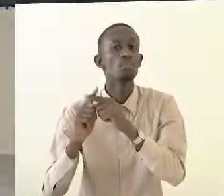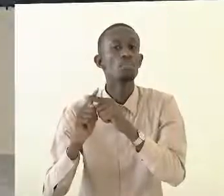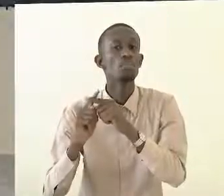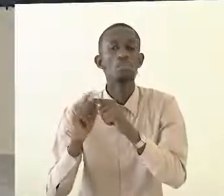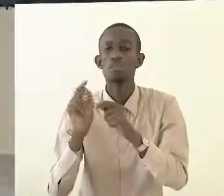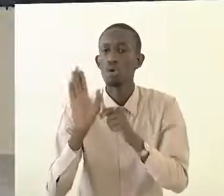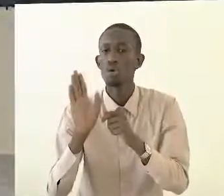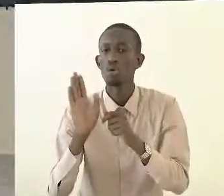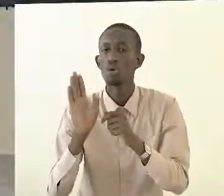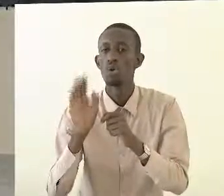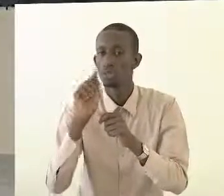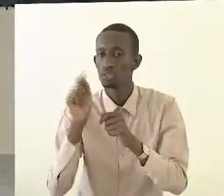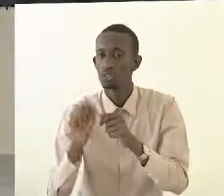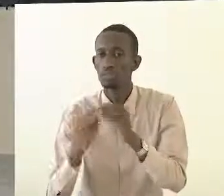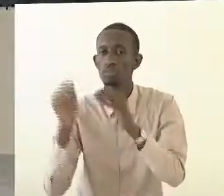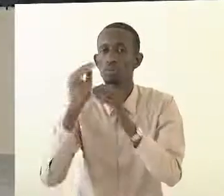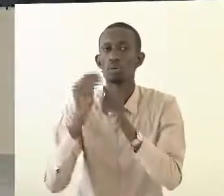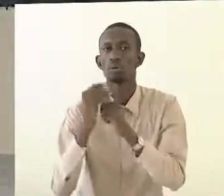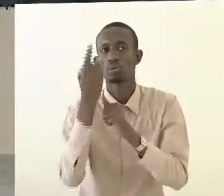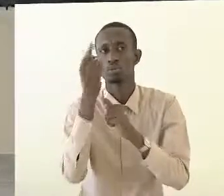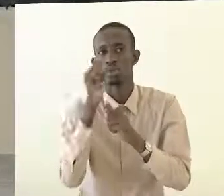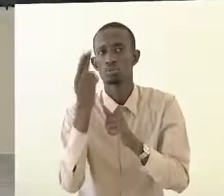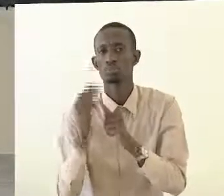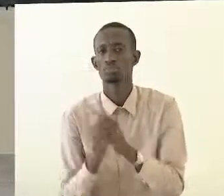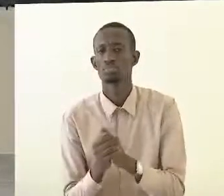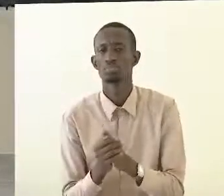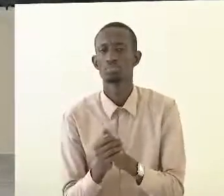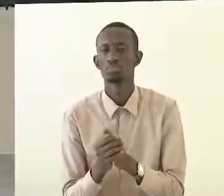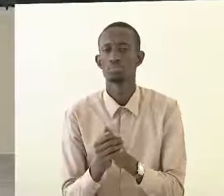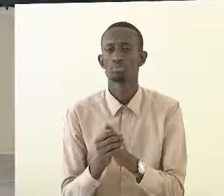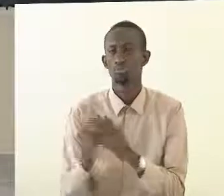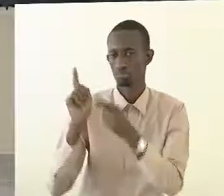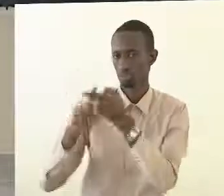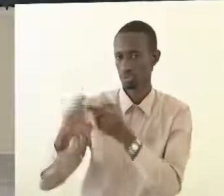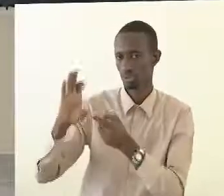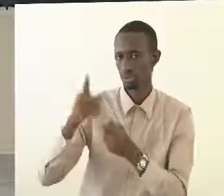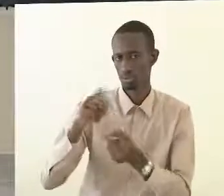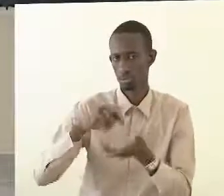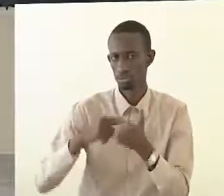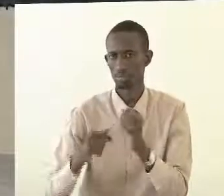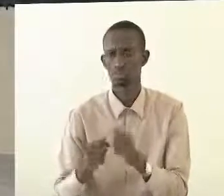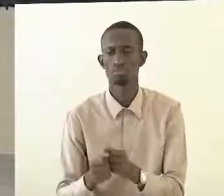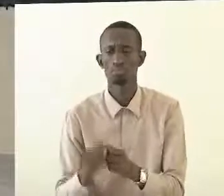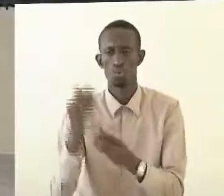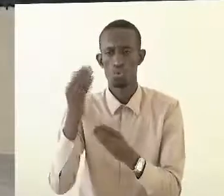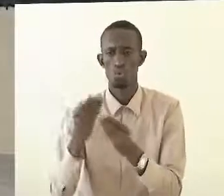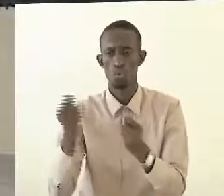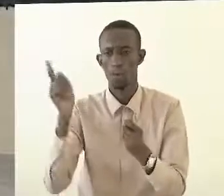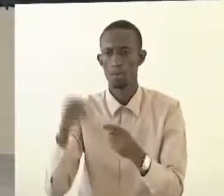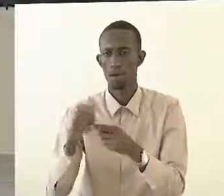3 over 2. Then plus c. Here you can simplify.